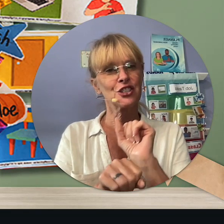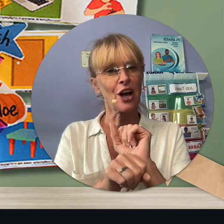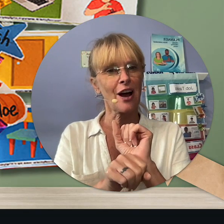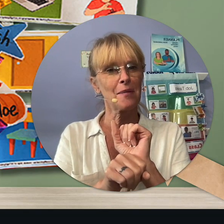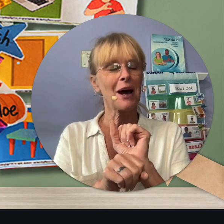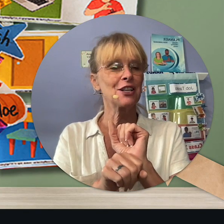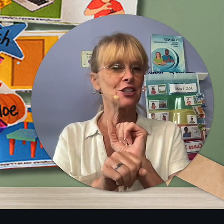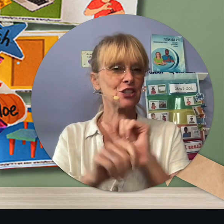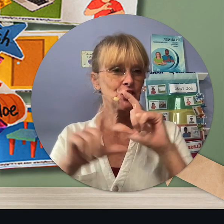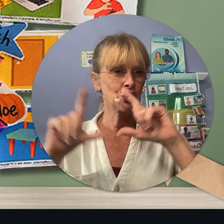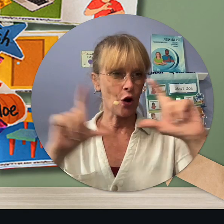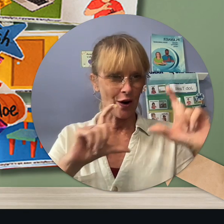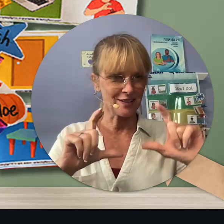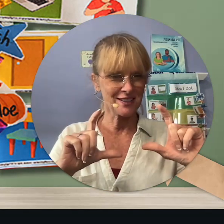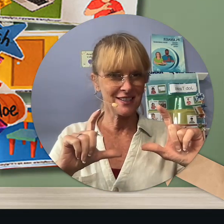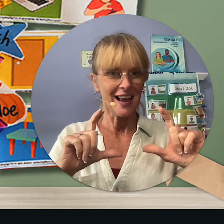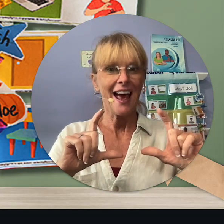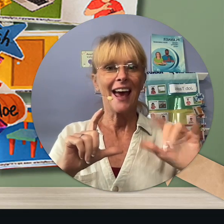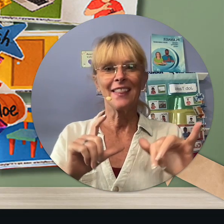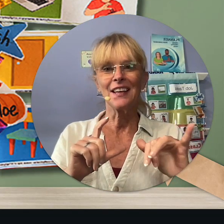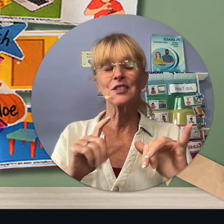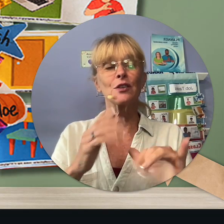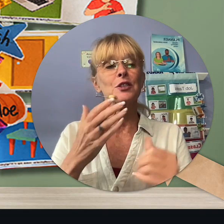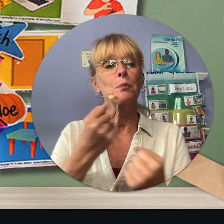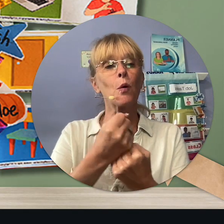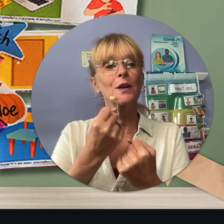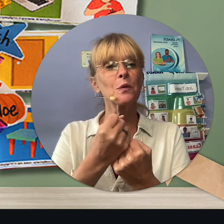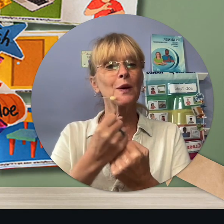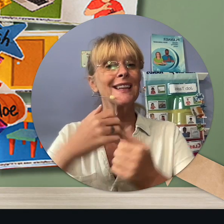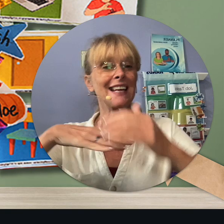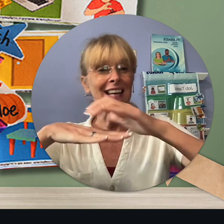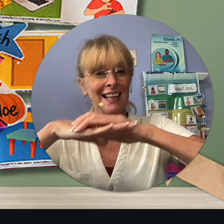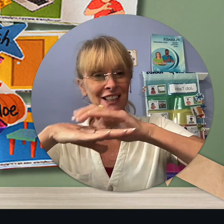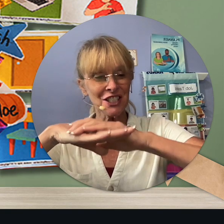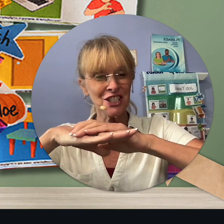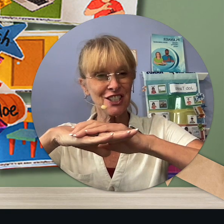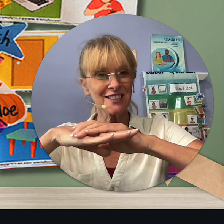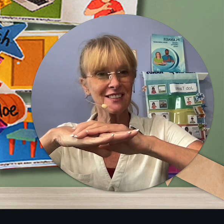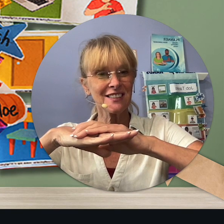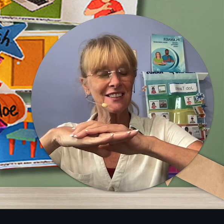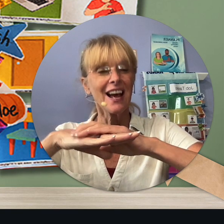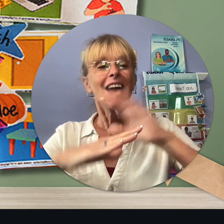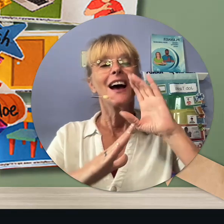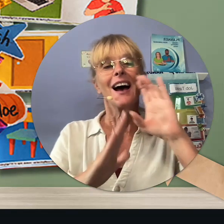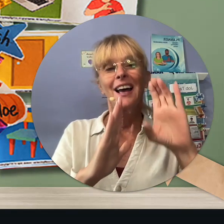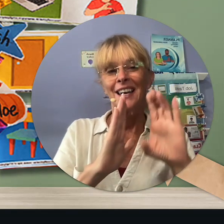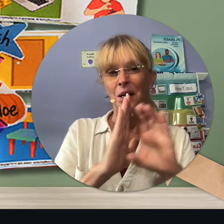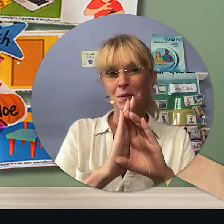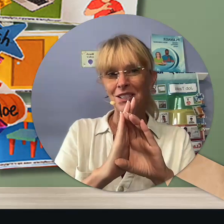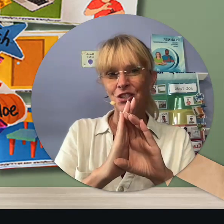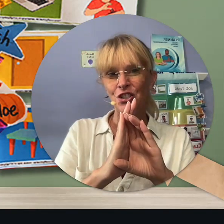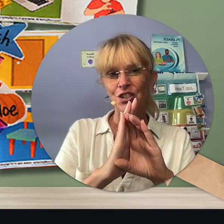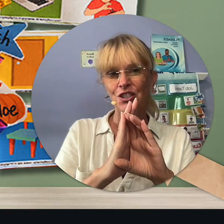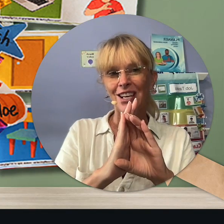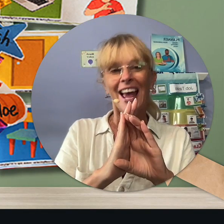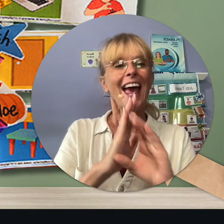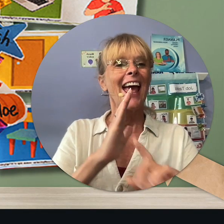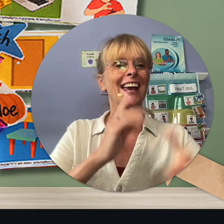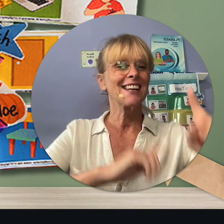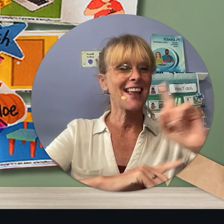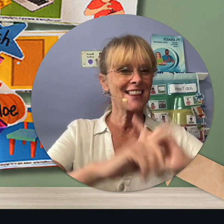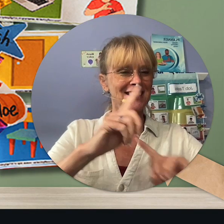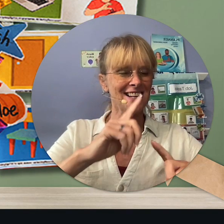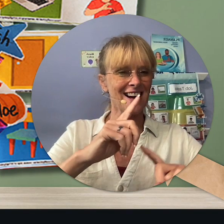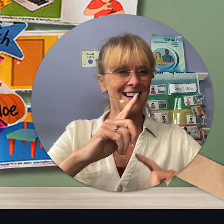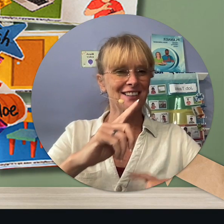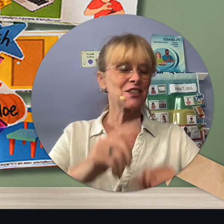our job charts, and these are supported with English, an image,